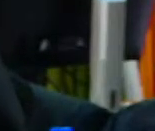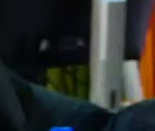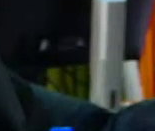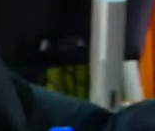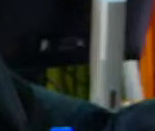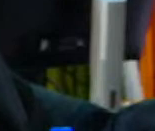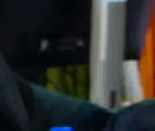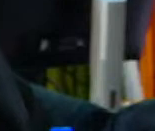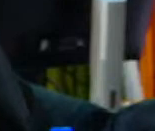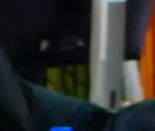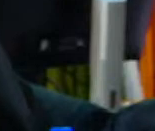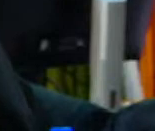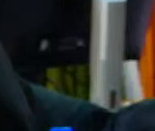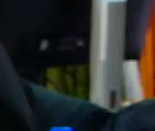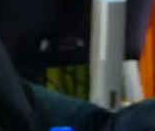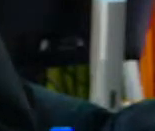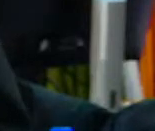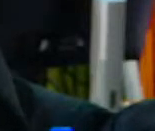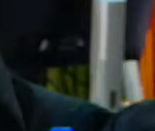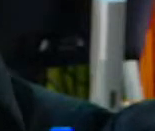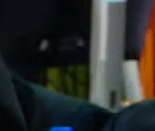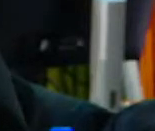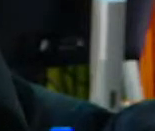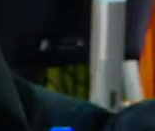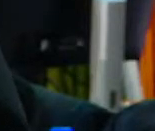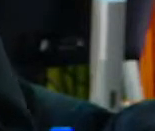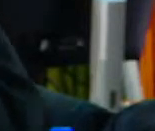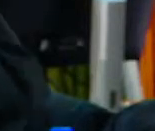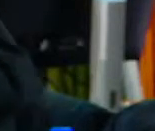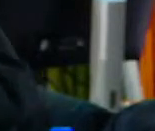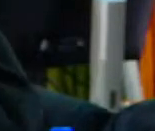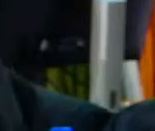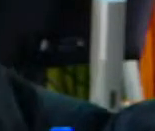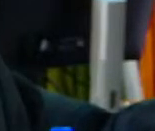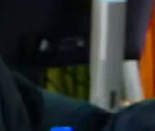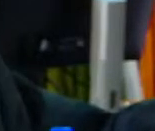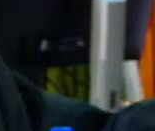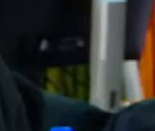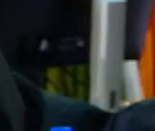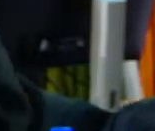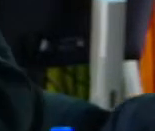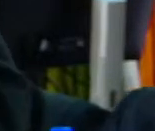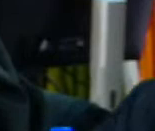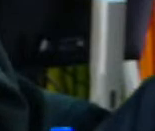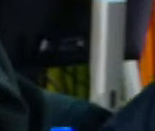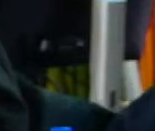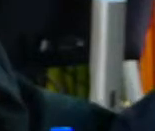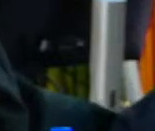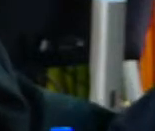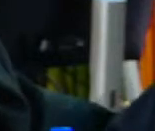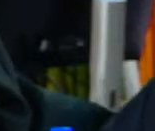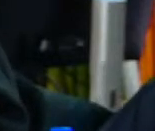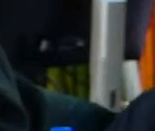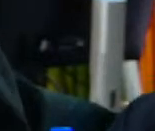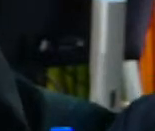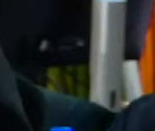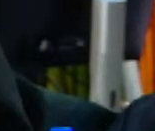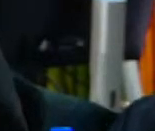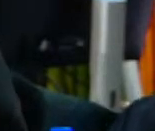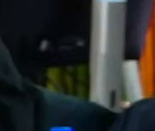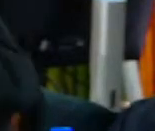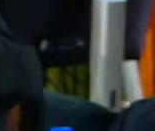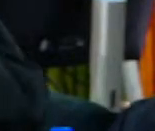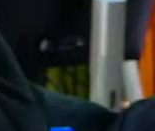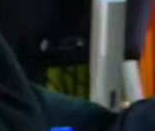modification was done to the form? We submit to you that we have shown that not only was it